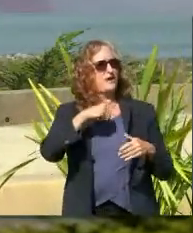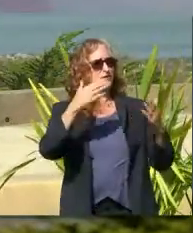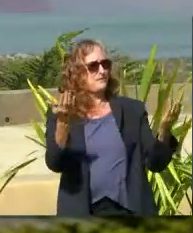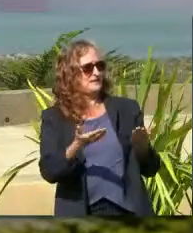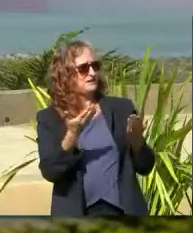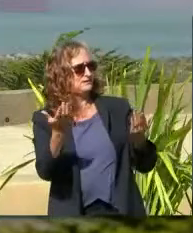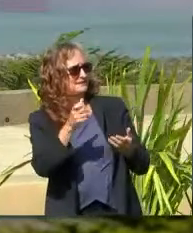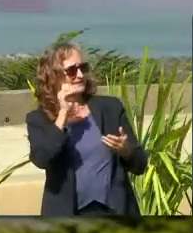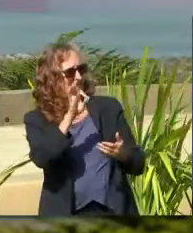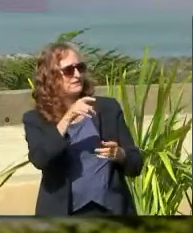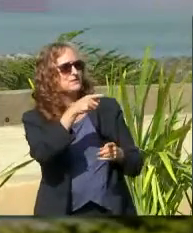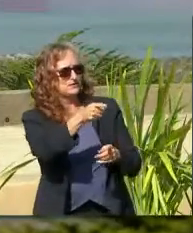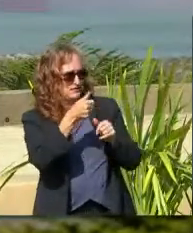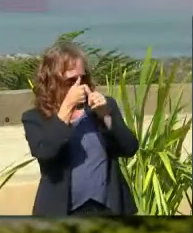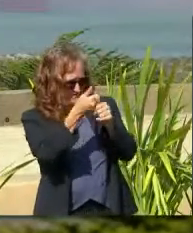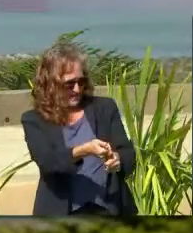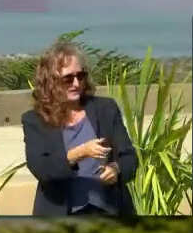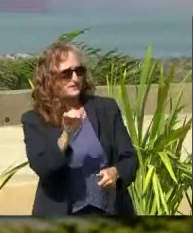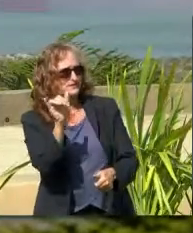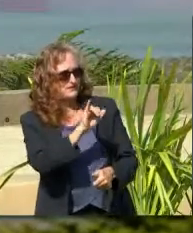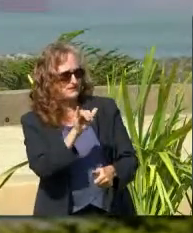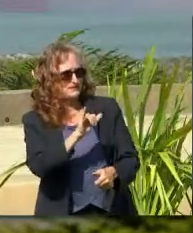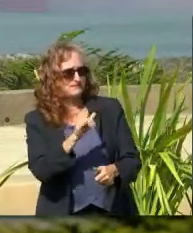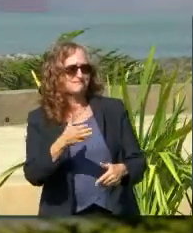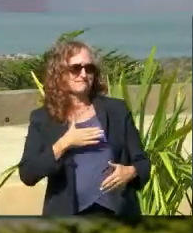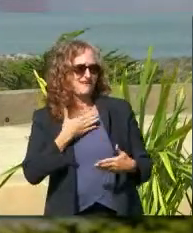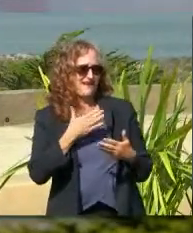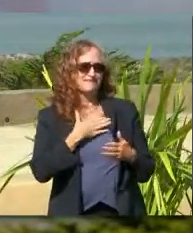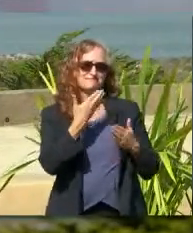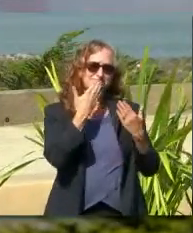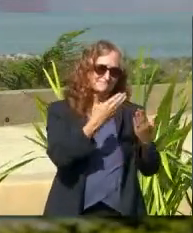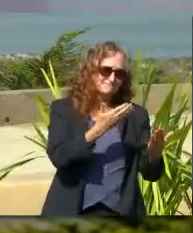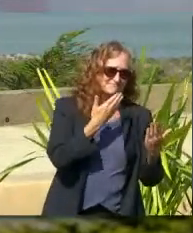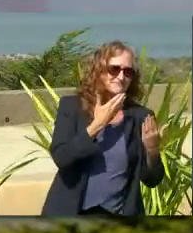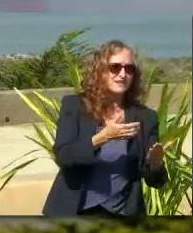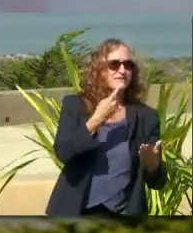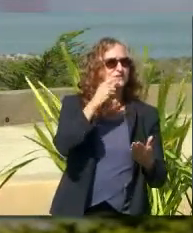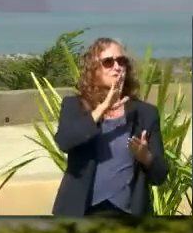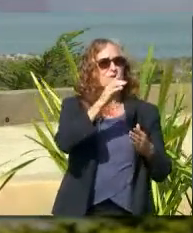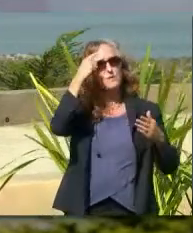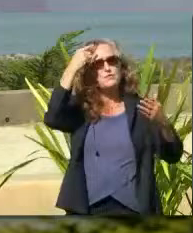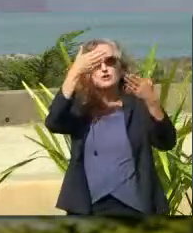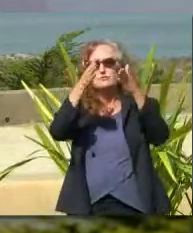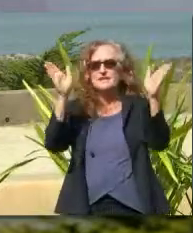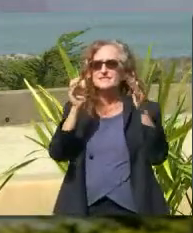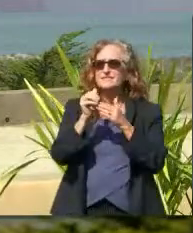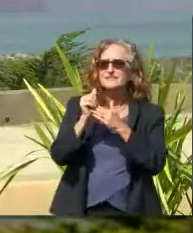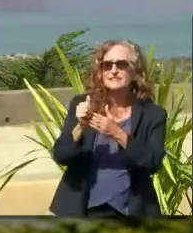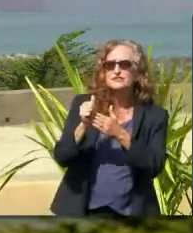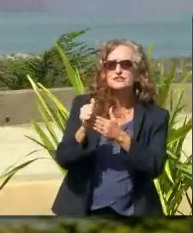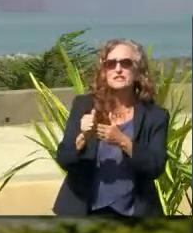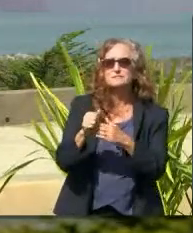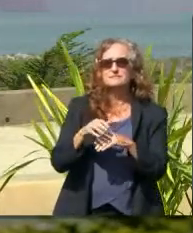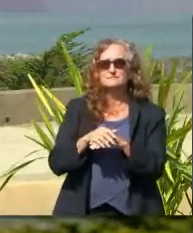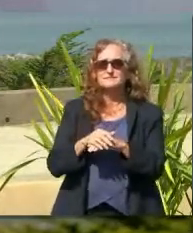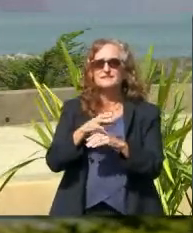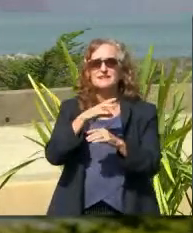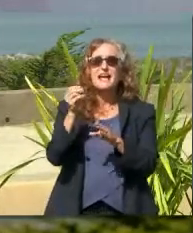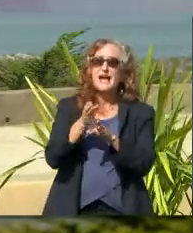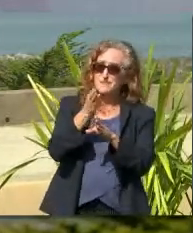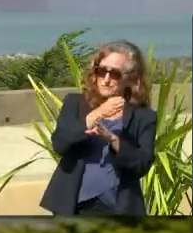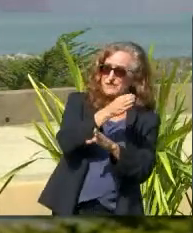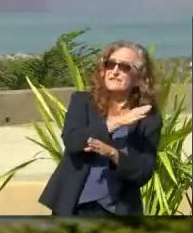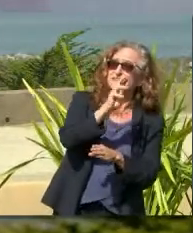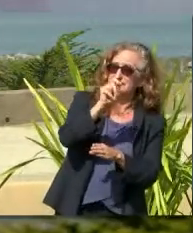Breed, where that is the way you do business each and every day. So thank you for your progressive leadership and that of previous mayors who have